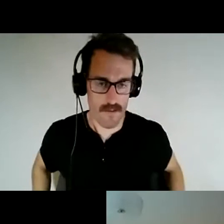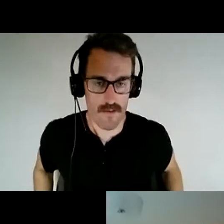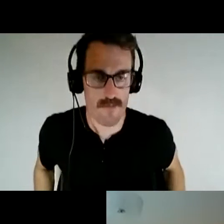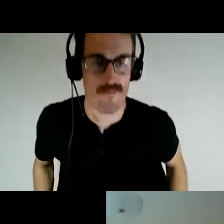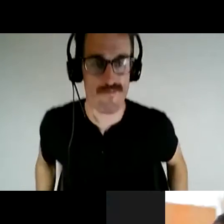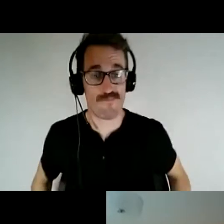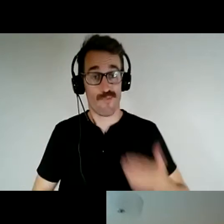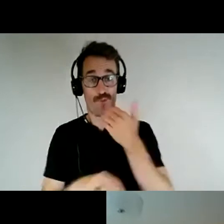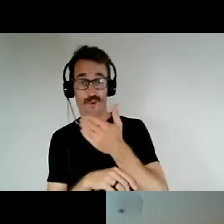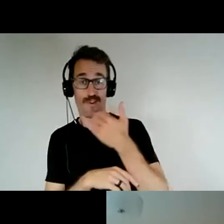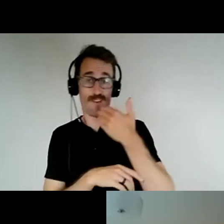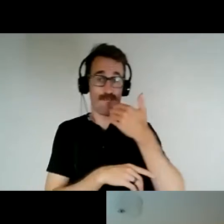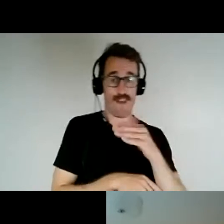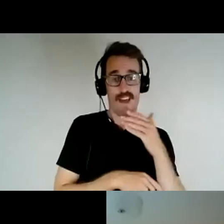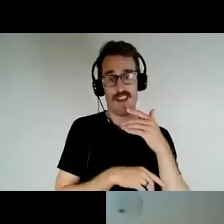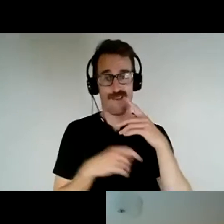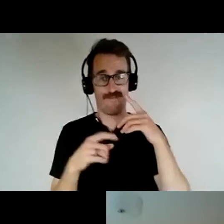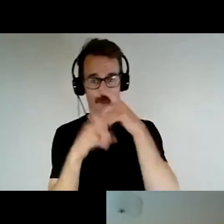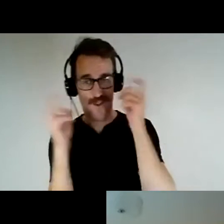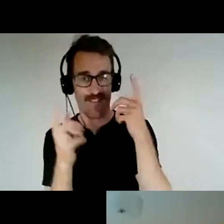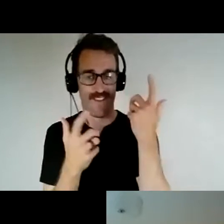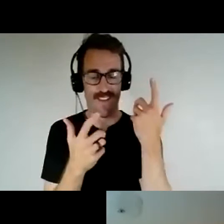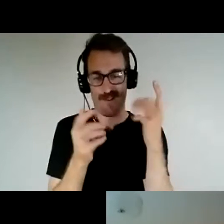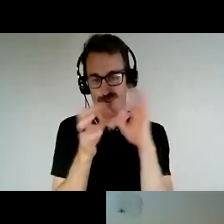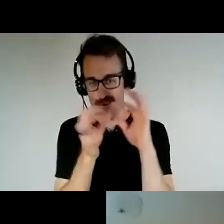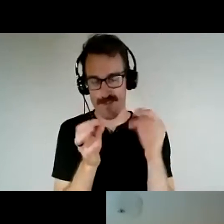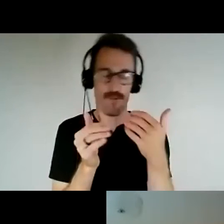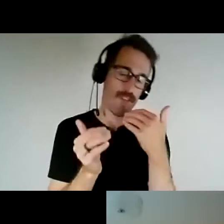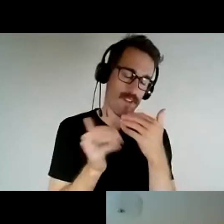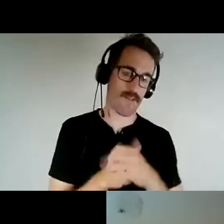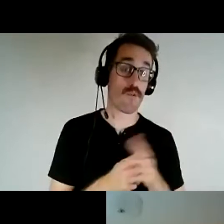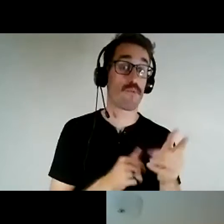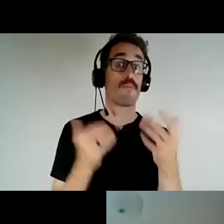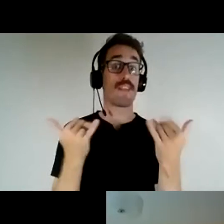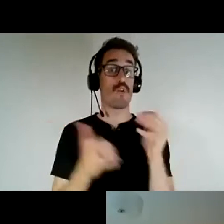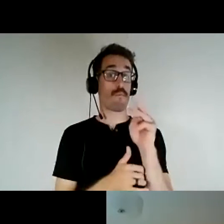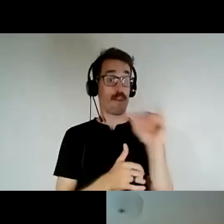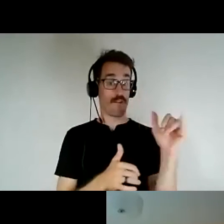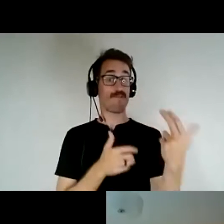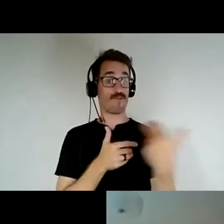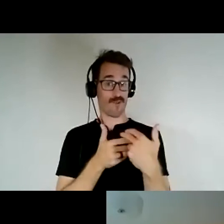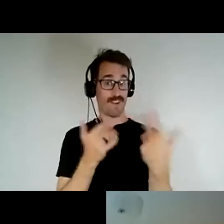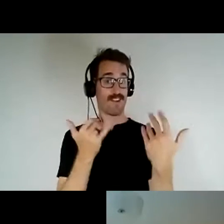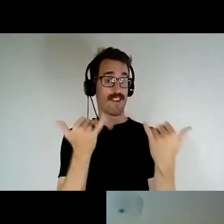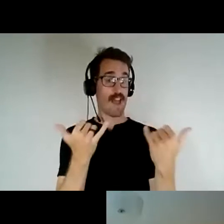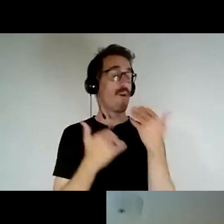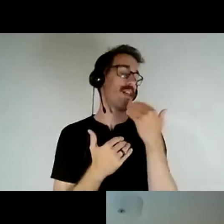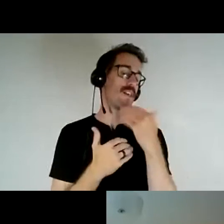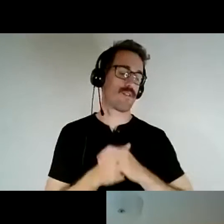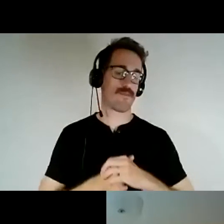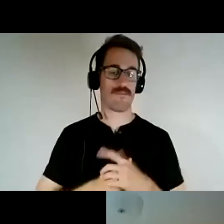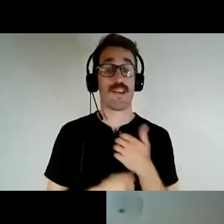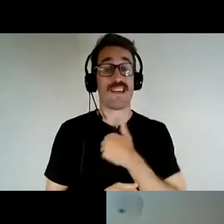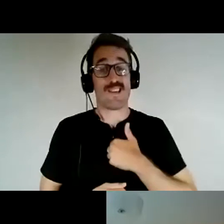and ugly. With the chat box, Olivier, is there anything you want to point out? Oh, Mary is here. Mary, take over, please. Thank you. Thank you.